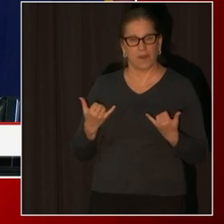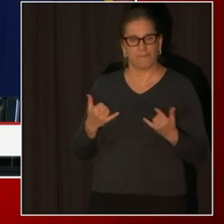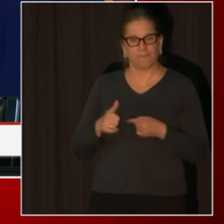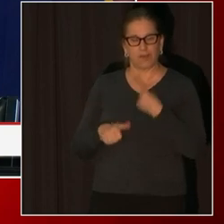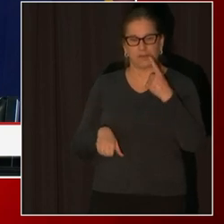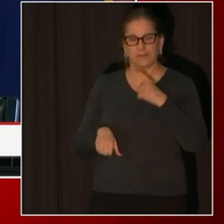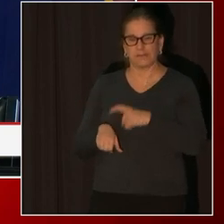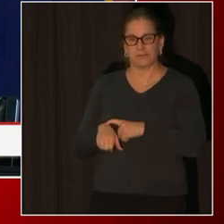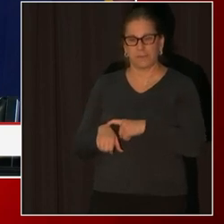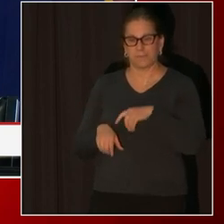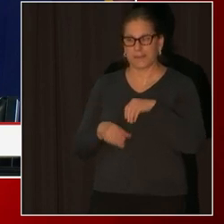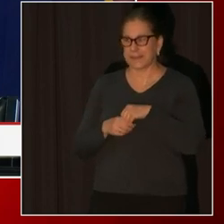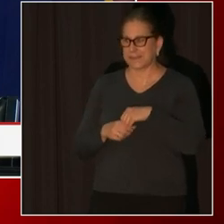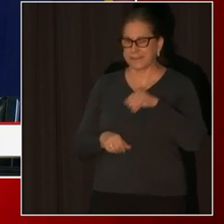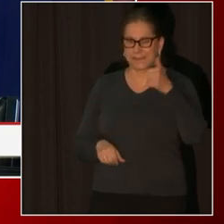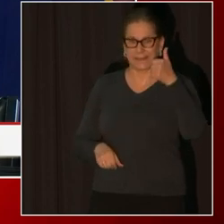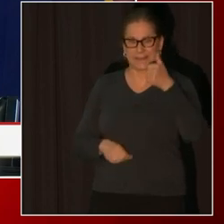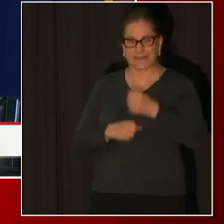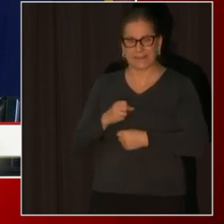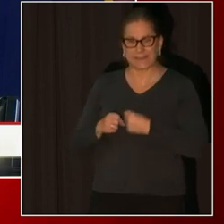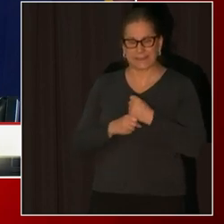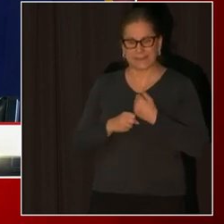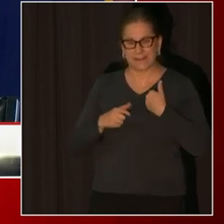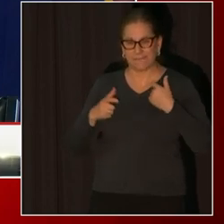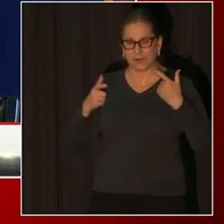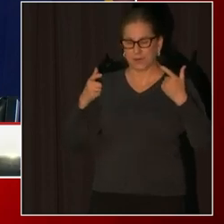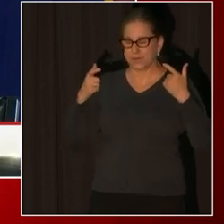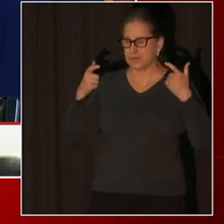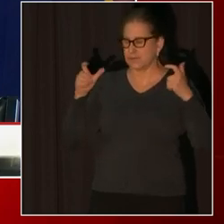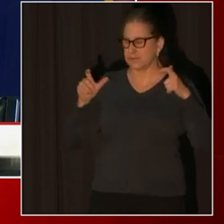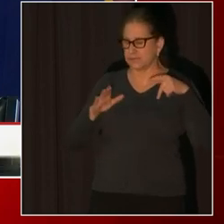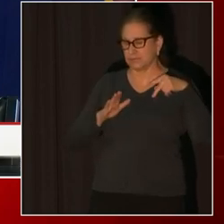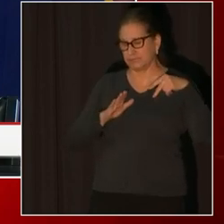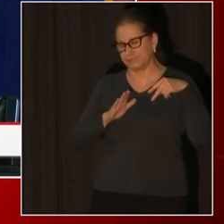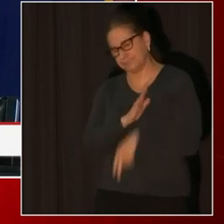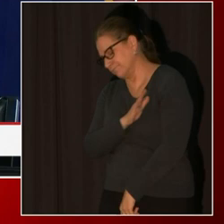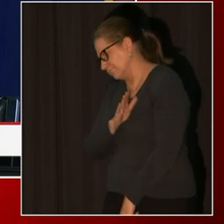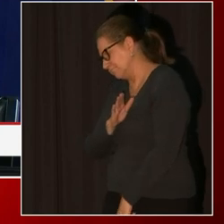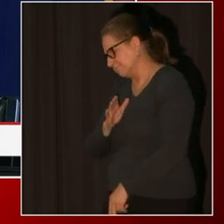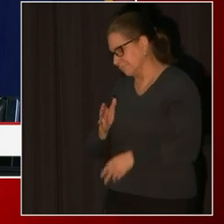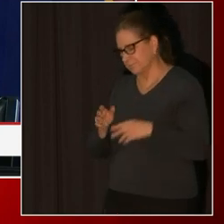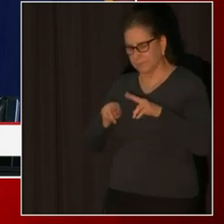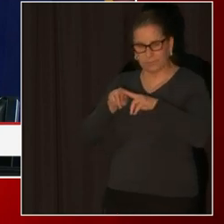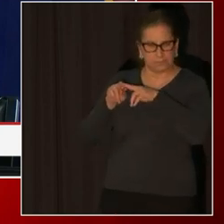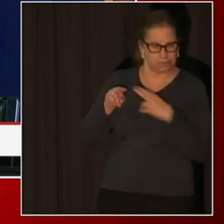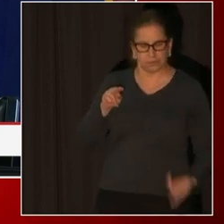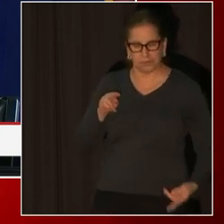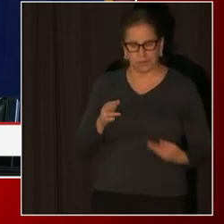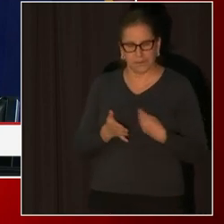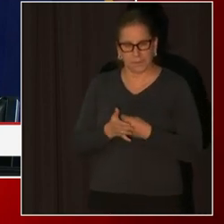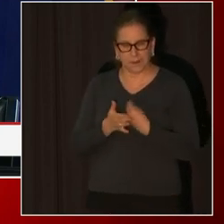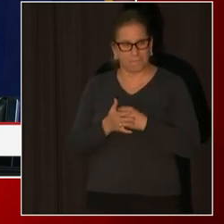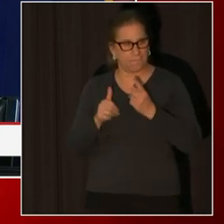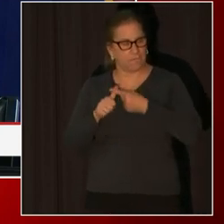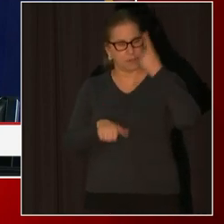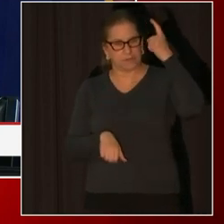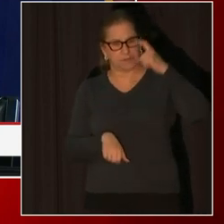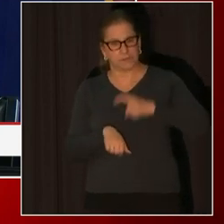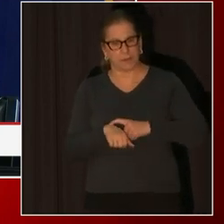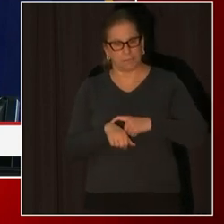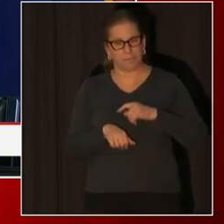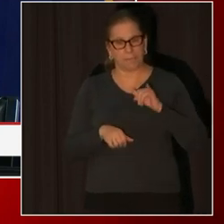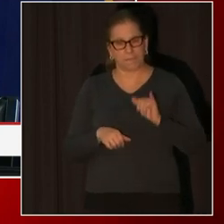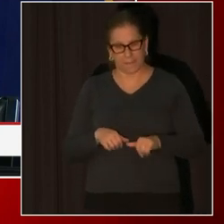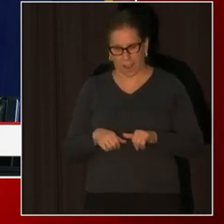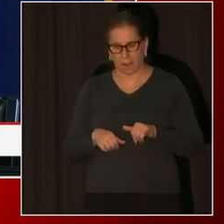we've seen substantial drop in revenues, that the big moves are solving that problem. And doing it in